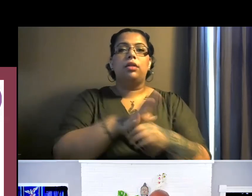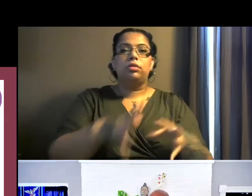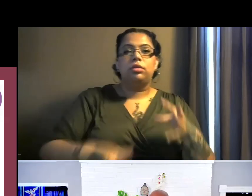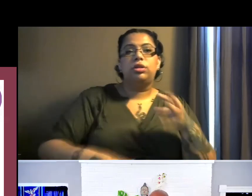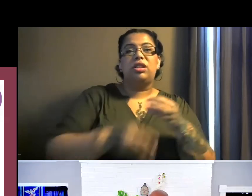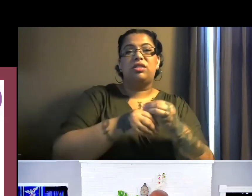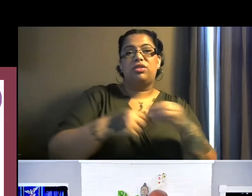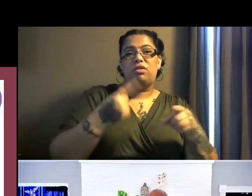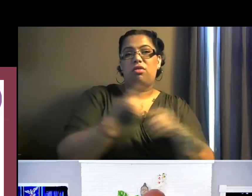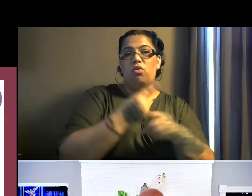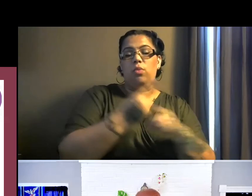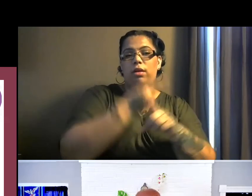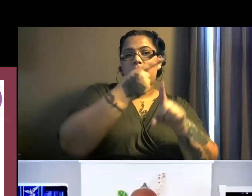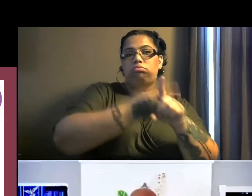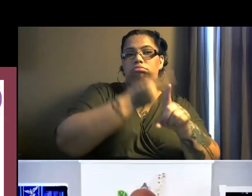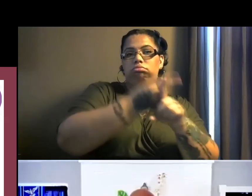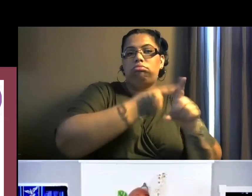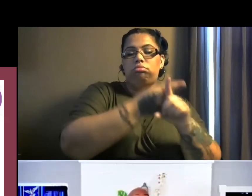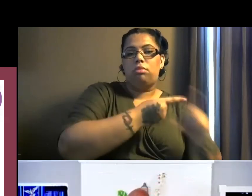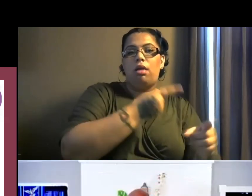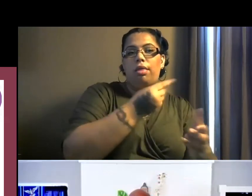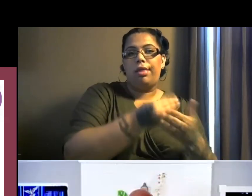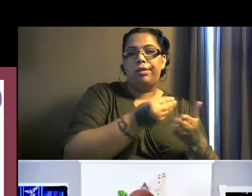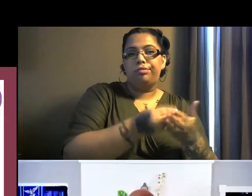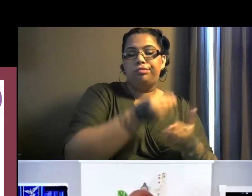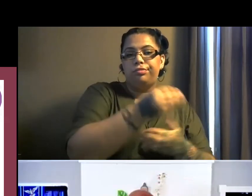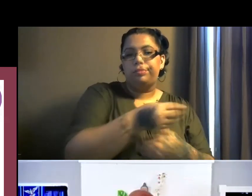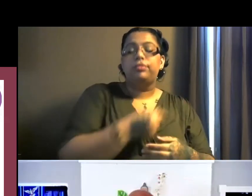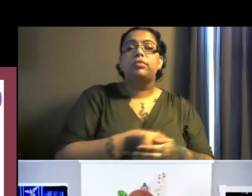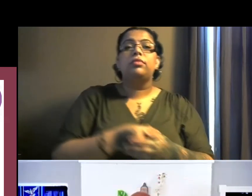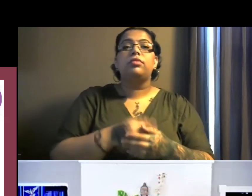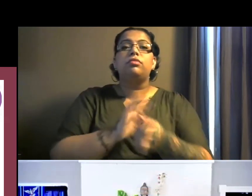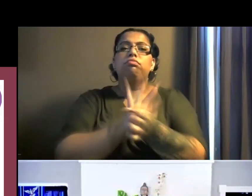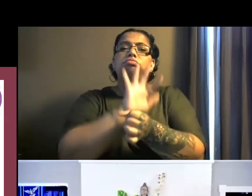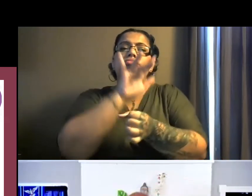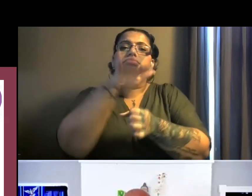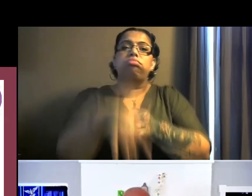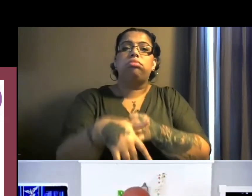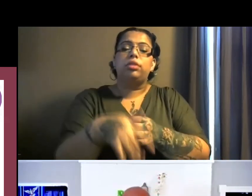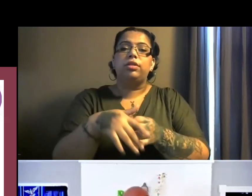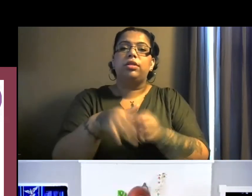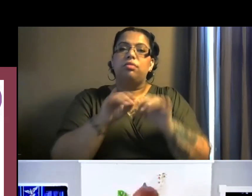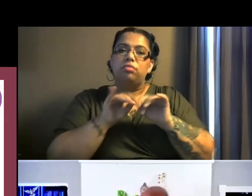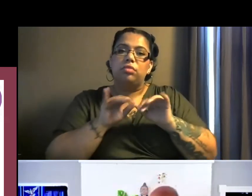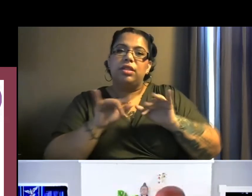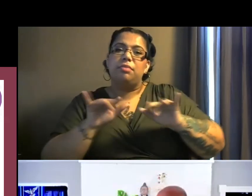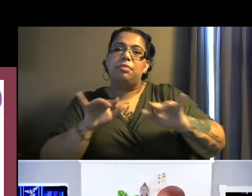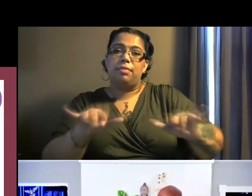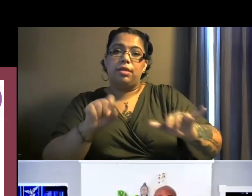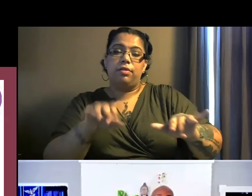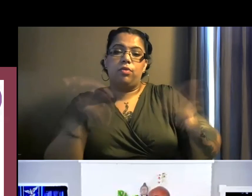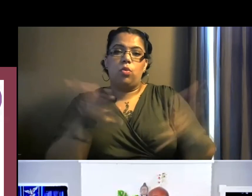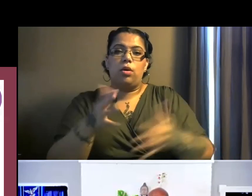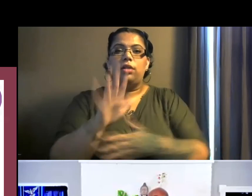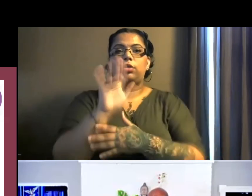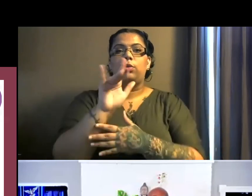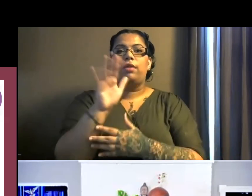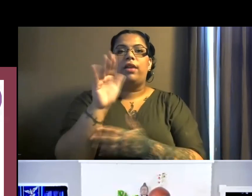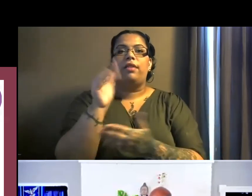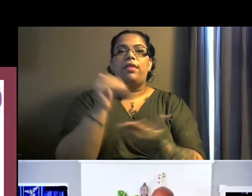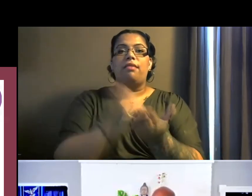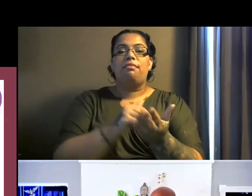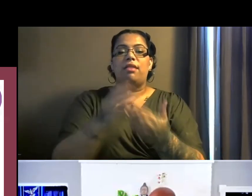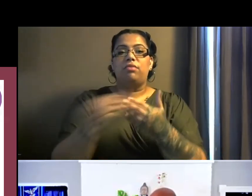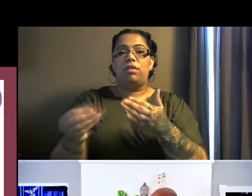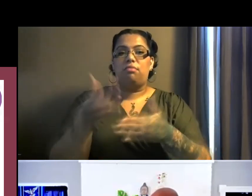monthly tithes, an overabundance of an expansiveness of $25,000 by the end of